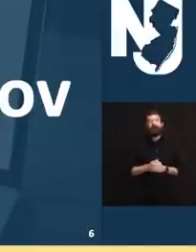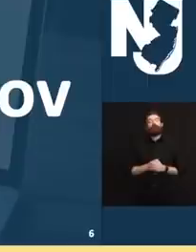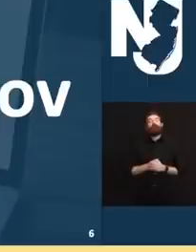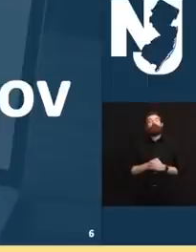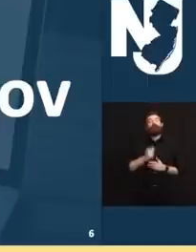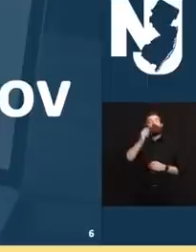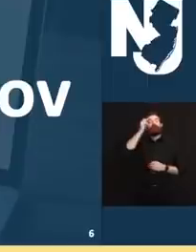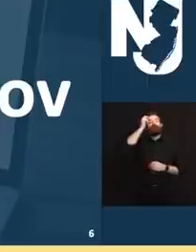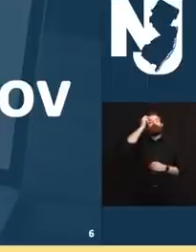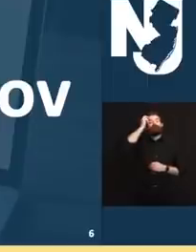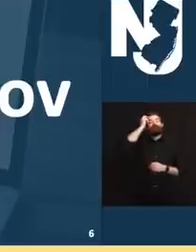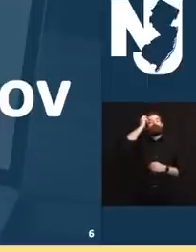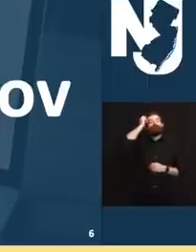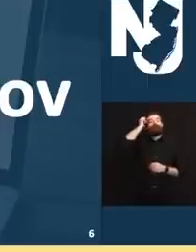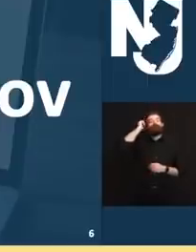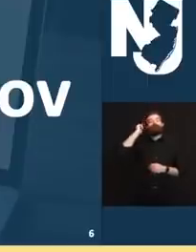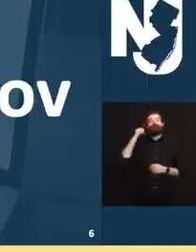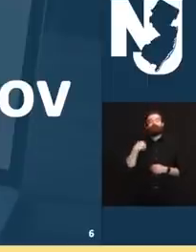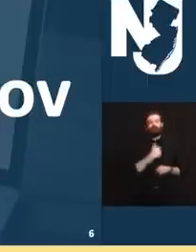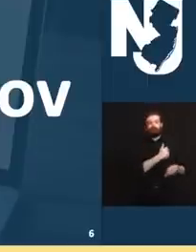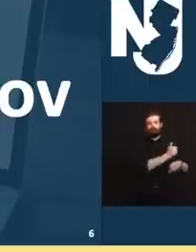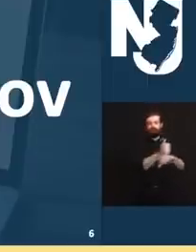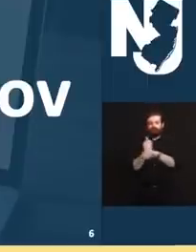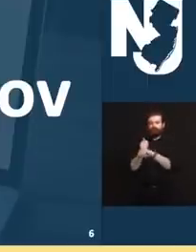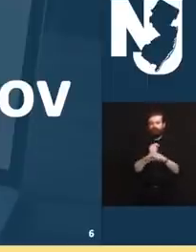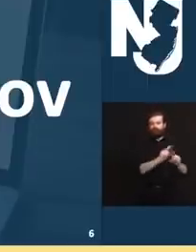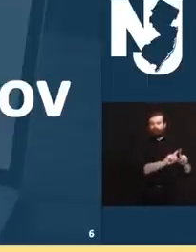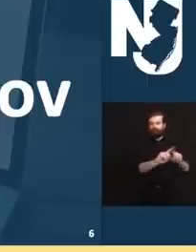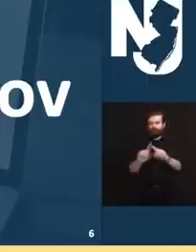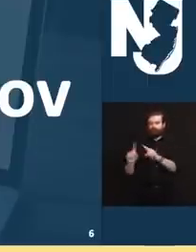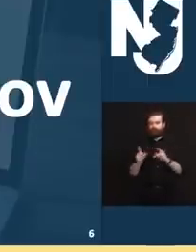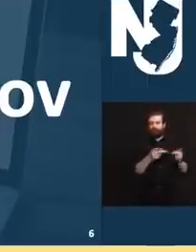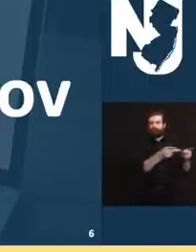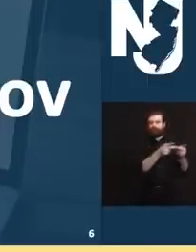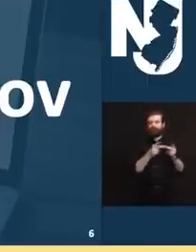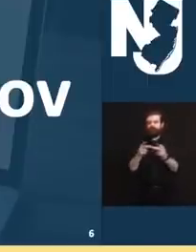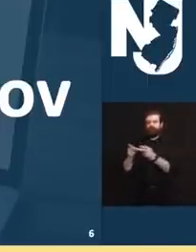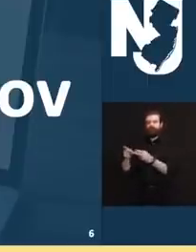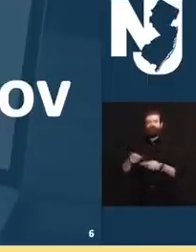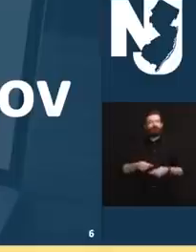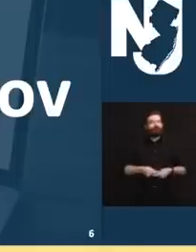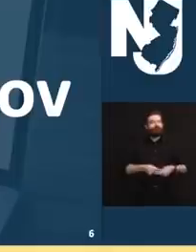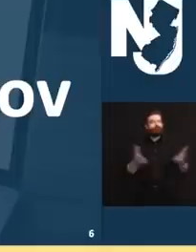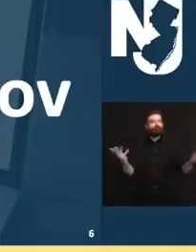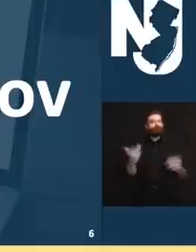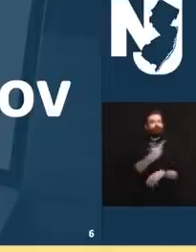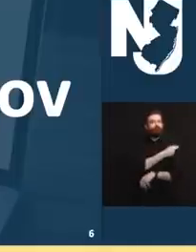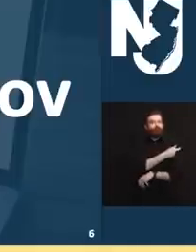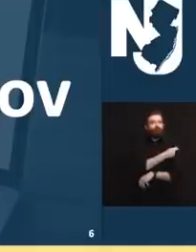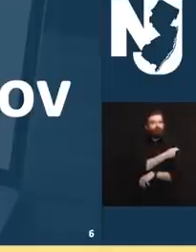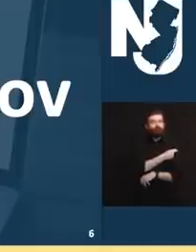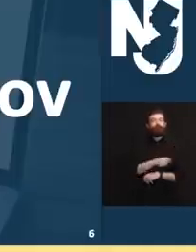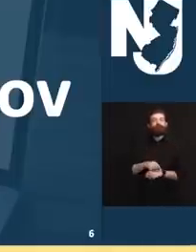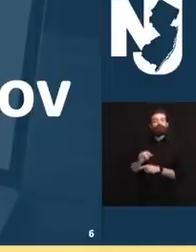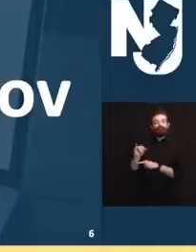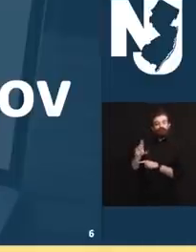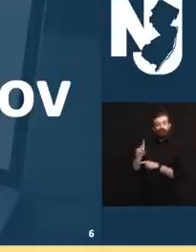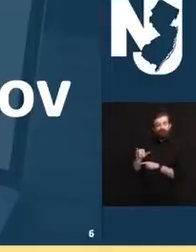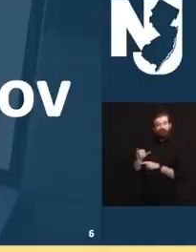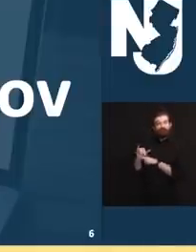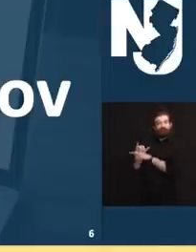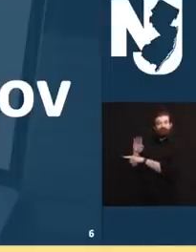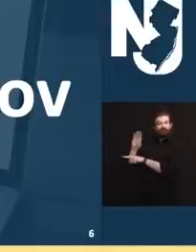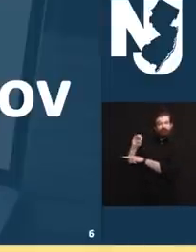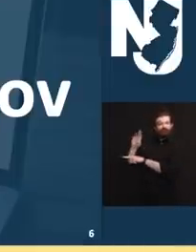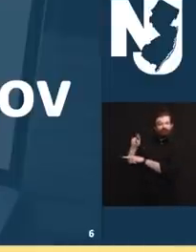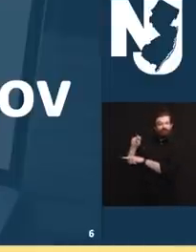into that work. The goal is simple. As we move forward with vaccinations and as each eligible group is able to step into the queue,